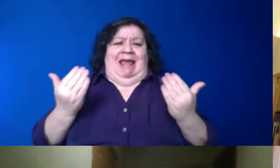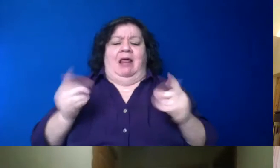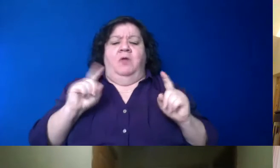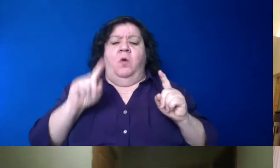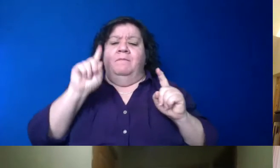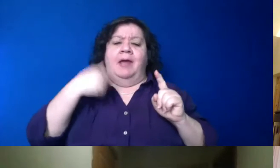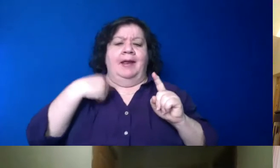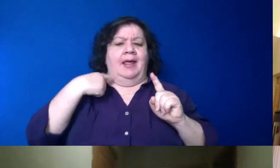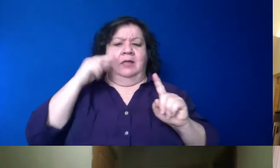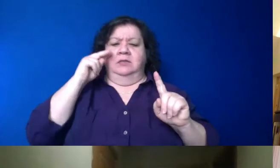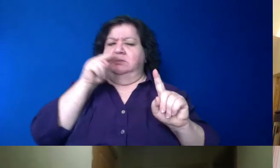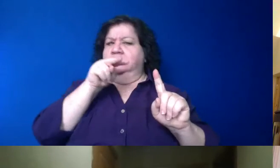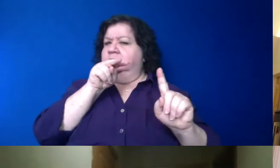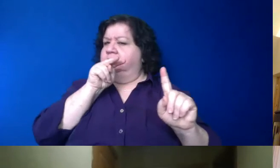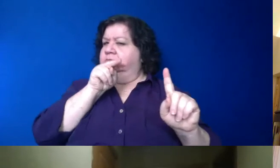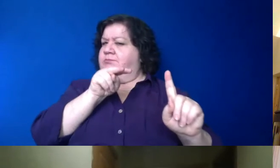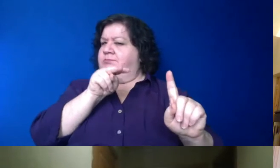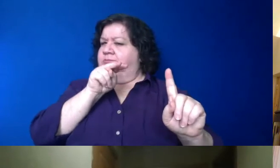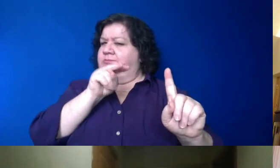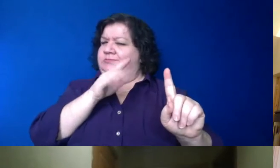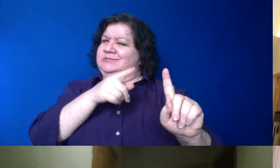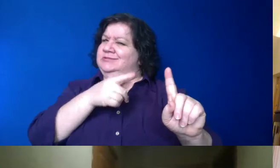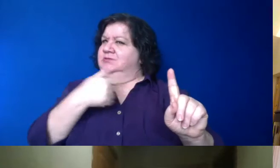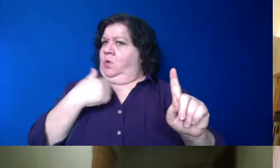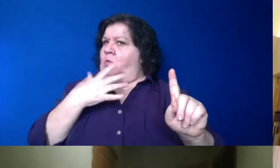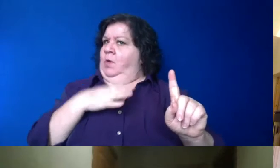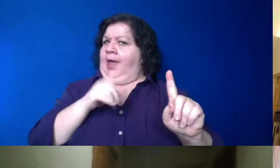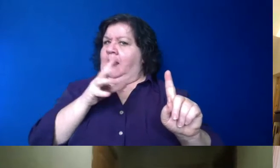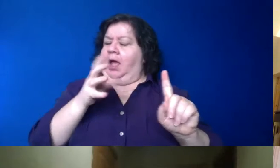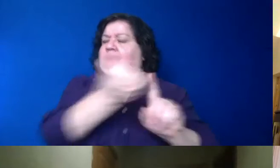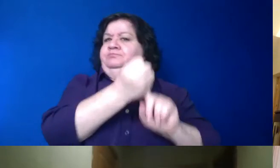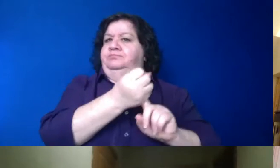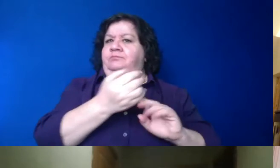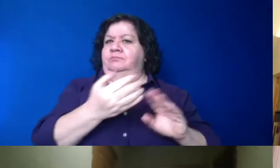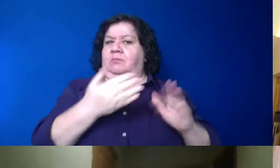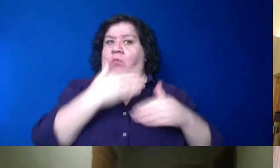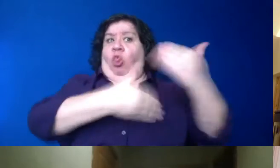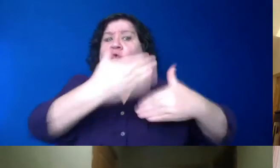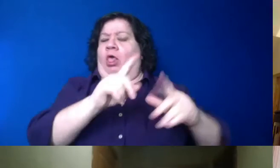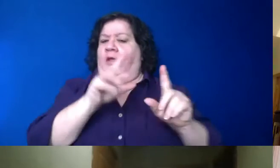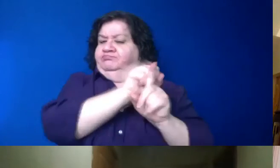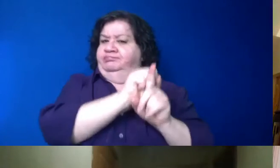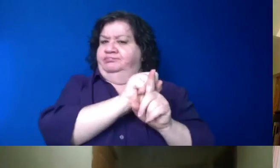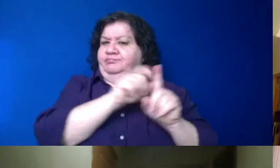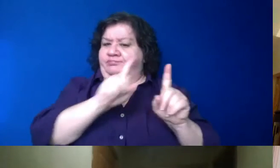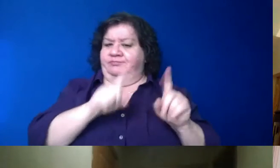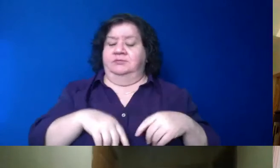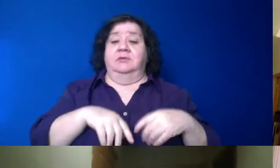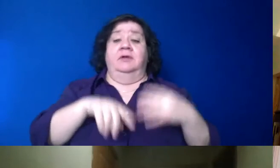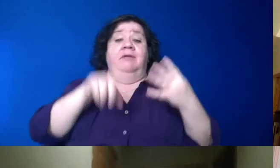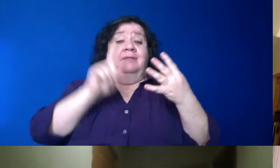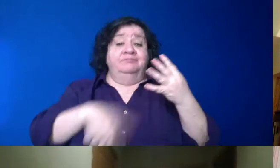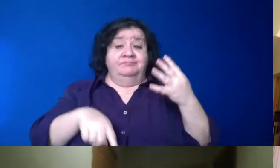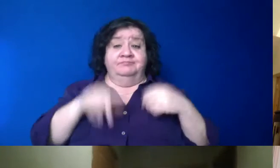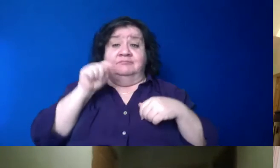up during the negotiations, but then got dropped because obviously there were other priorities. But there was a proposal